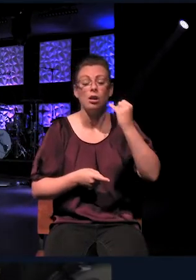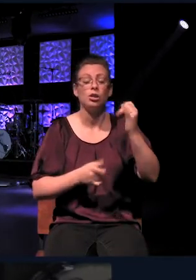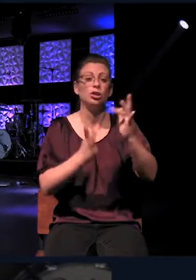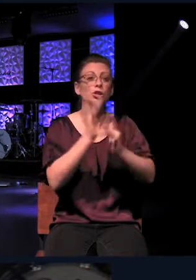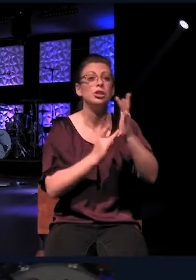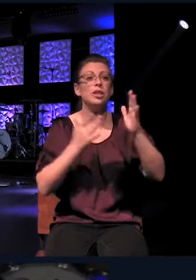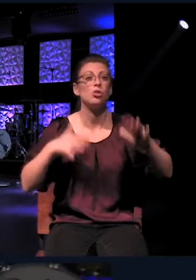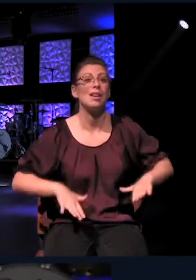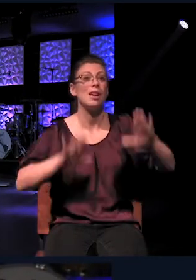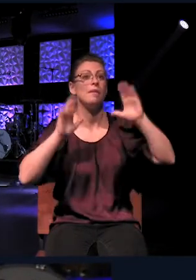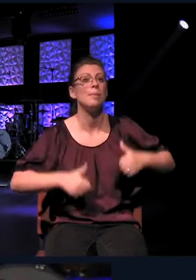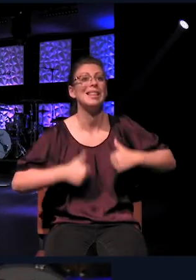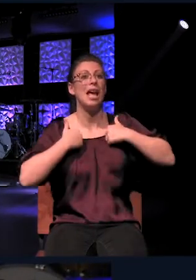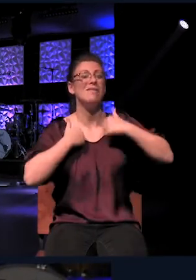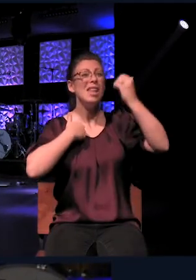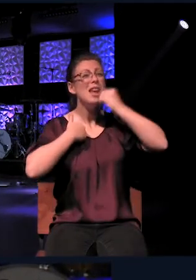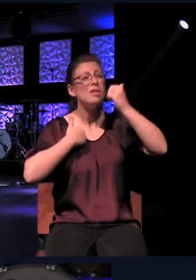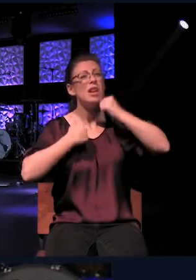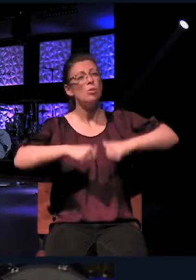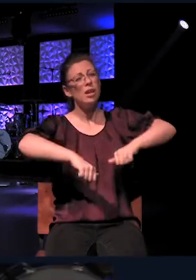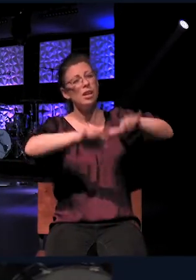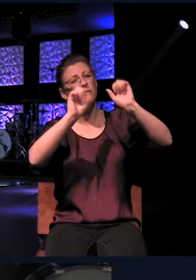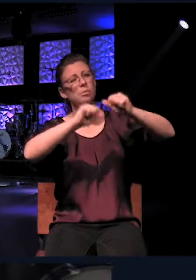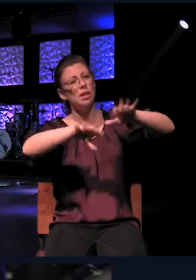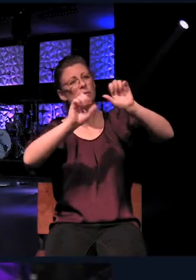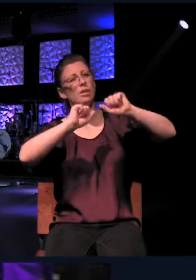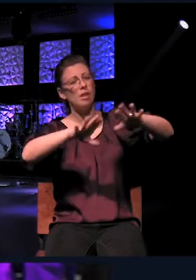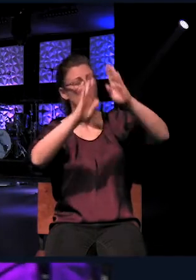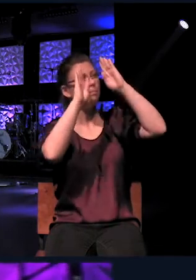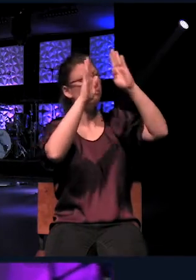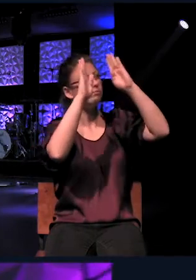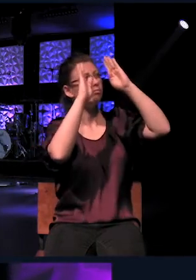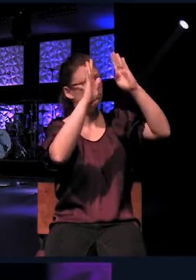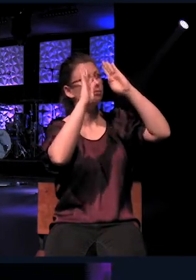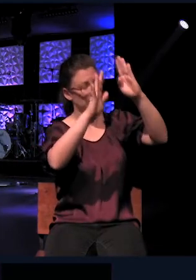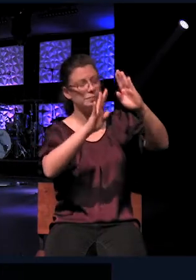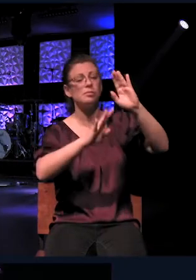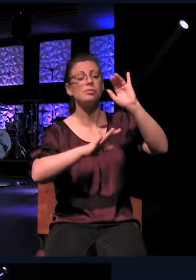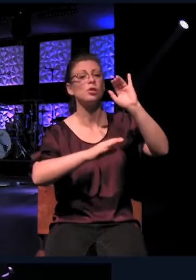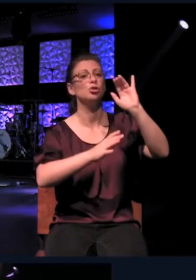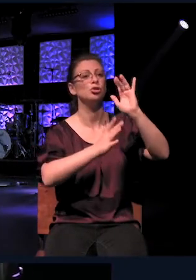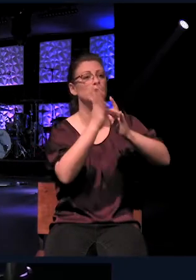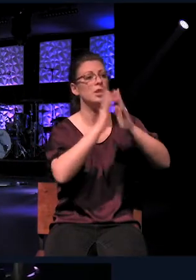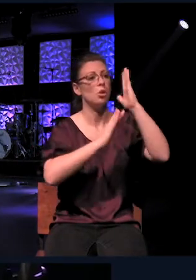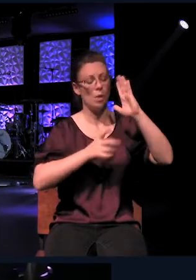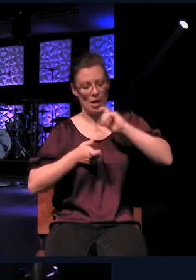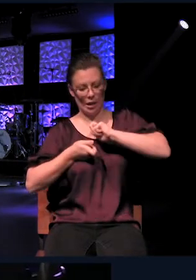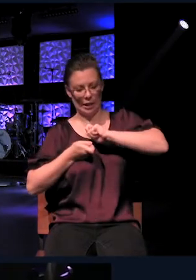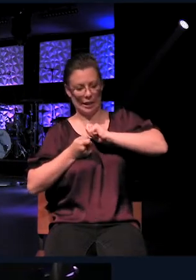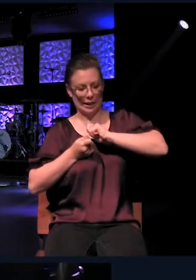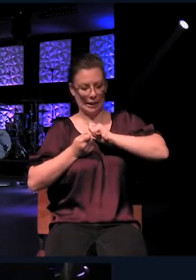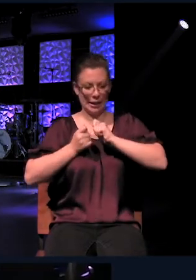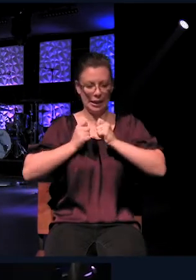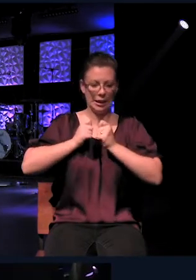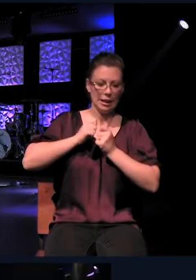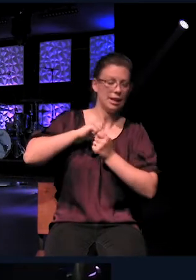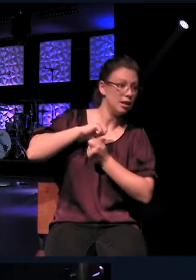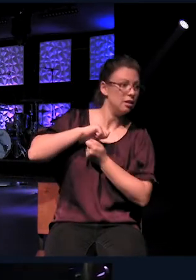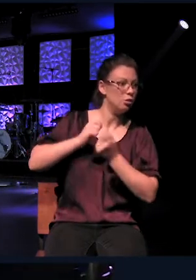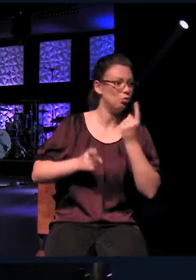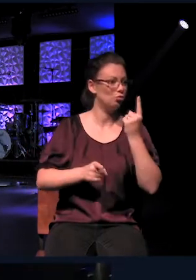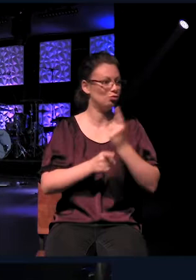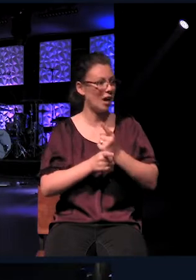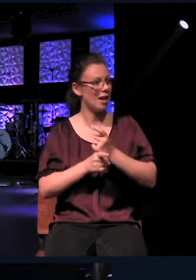Holy Spirit daily, God is restoring us back to our natural factory settings, which is to be joyful, to be a